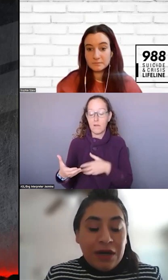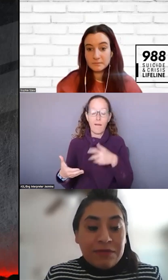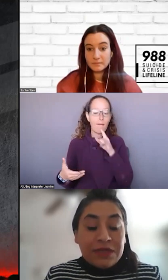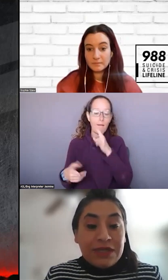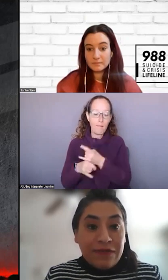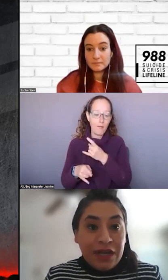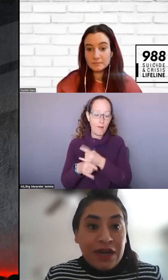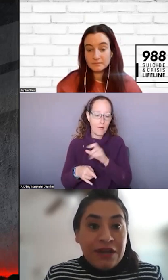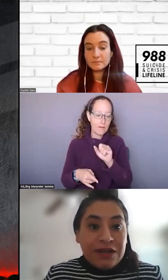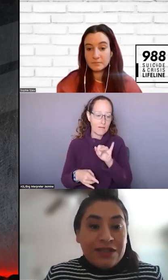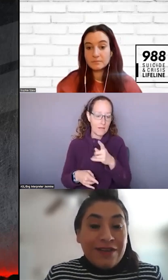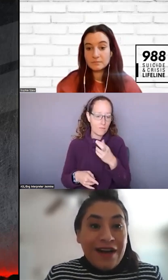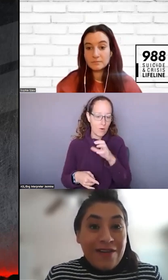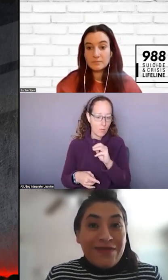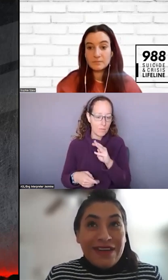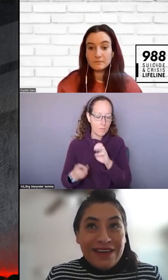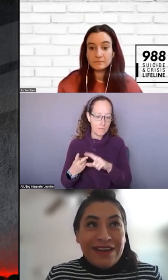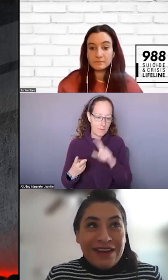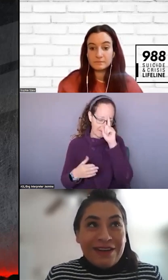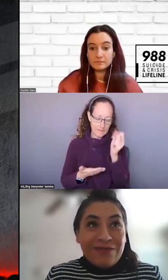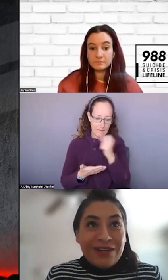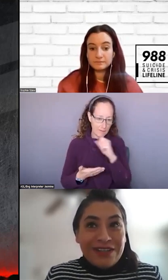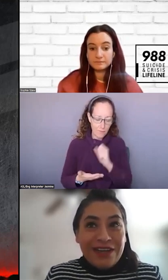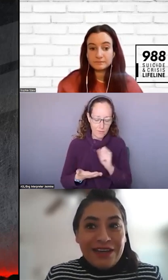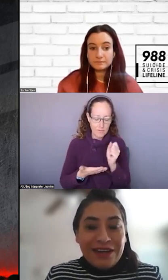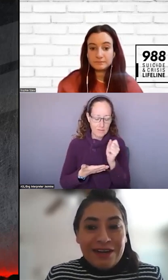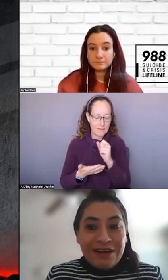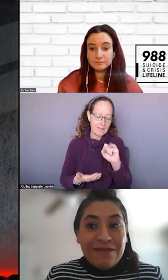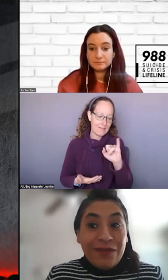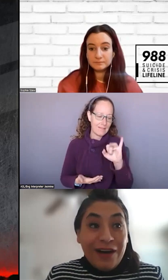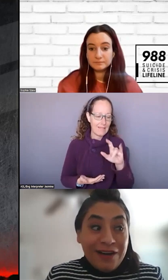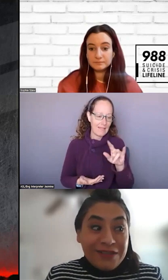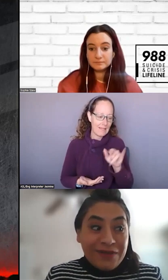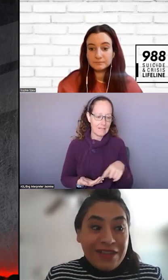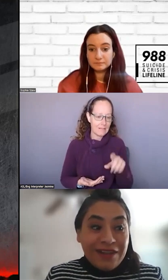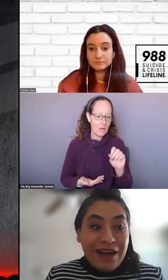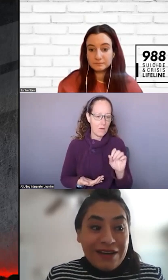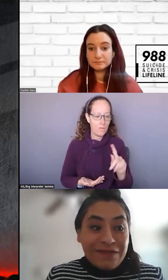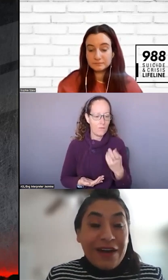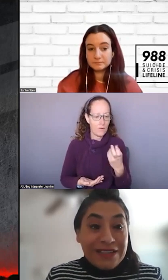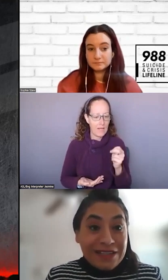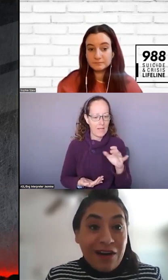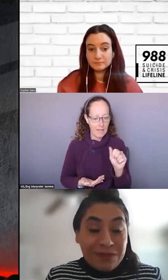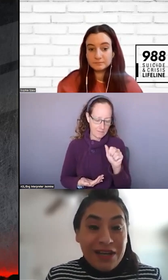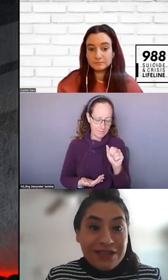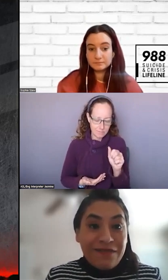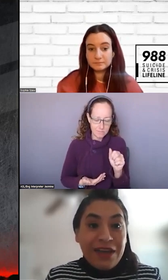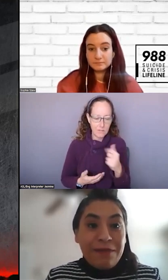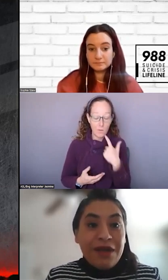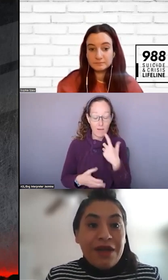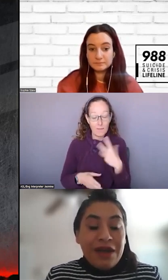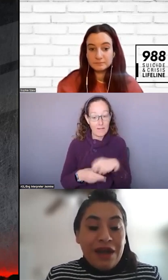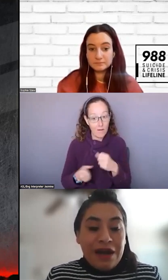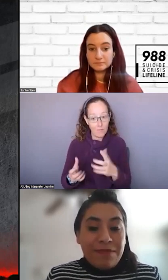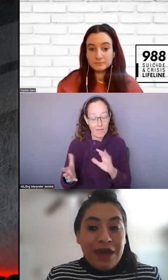also schizophrenia. So I've been, personally involved with a lot of crisis calls because of